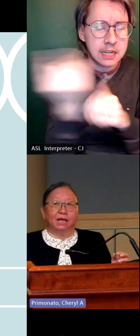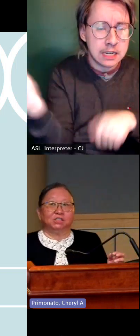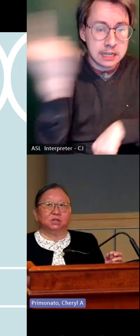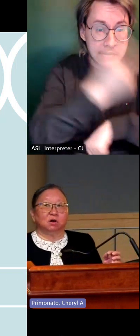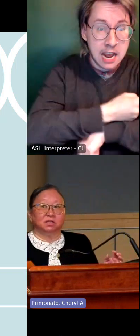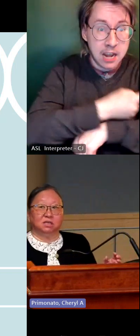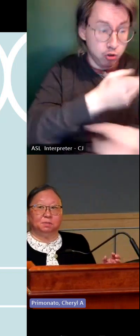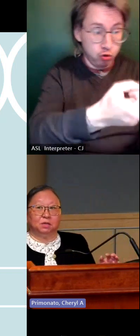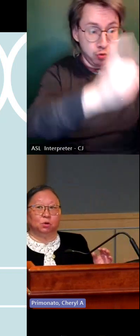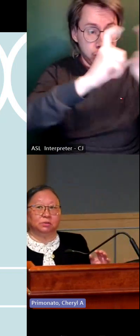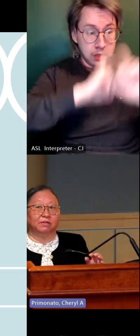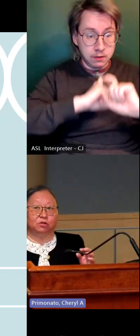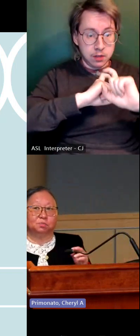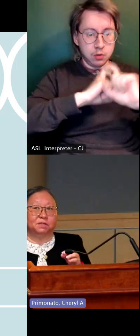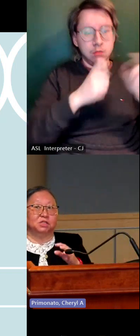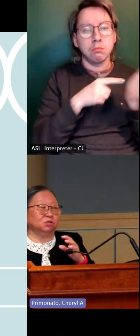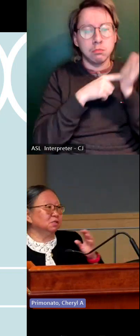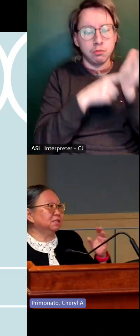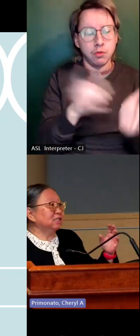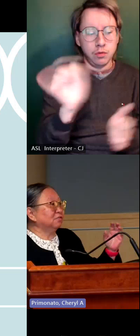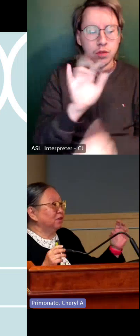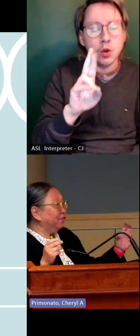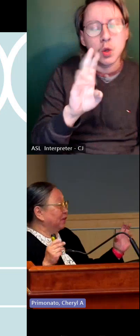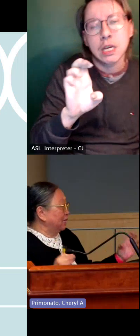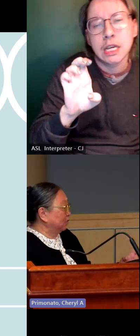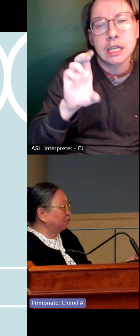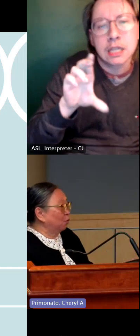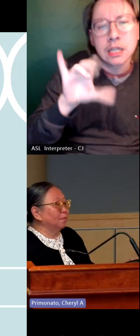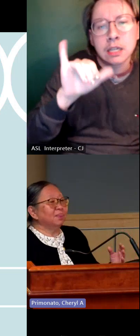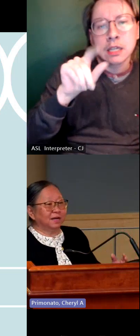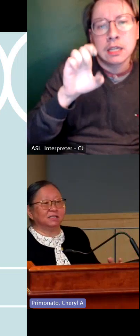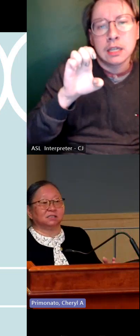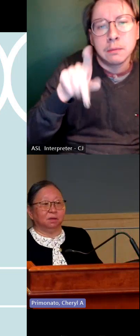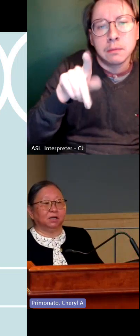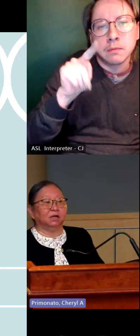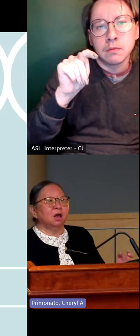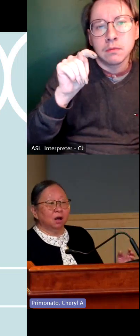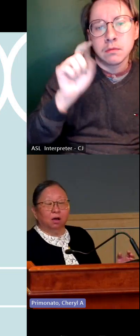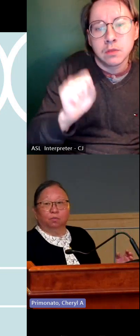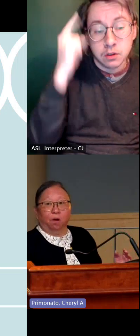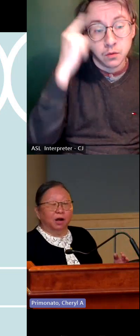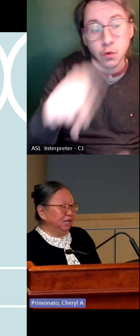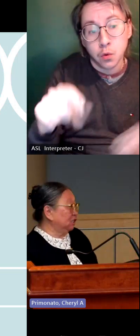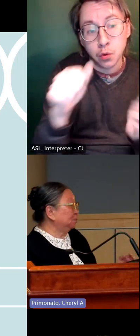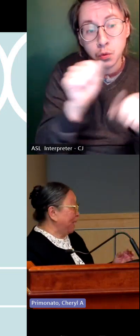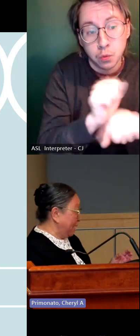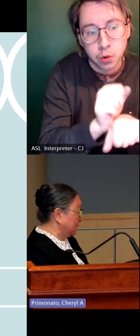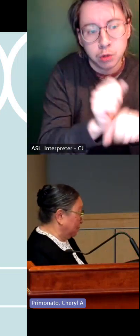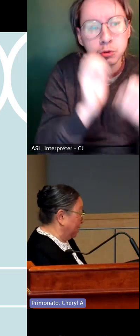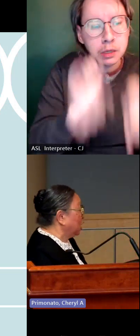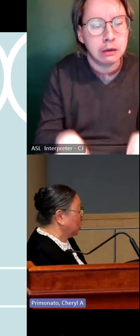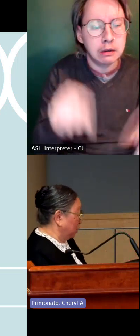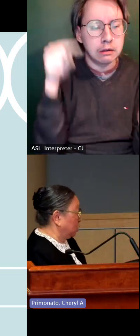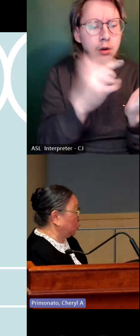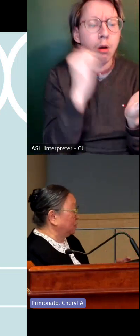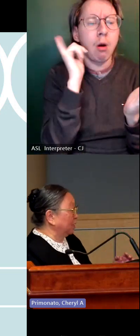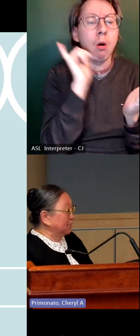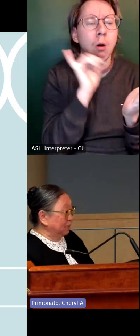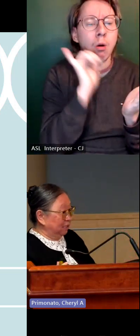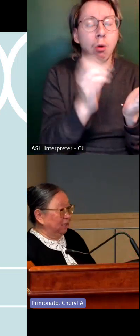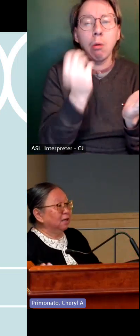the information on the DBE or diverse business utilization verification form that is submitted on each pay estimate